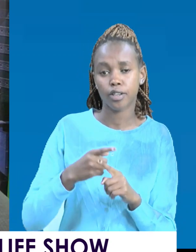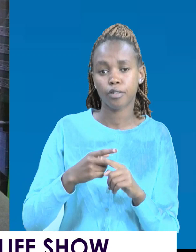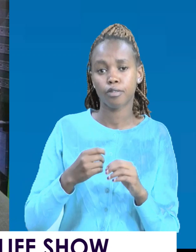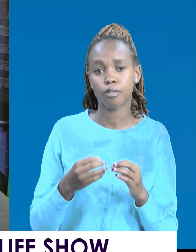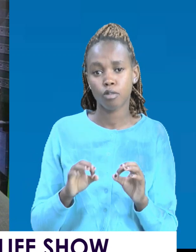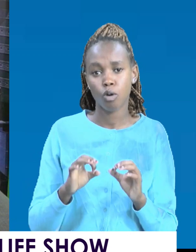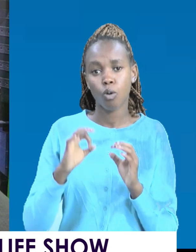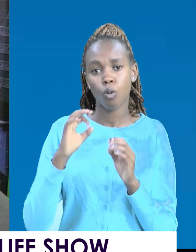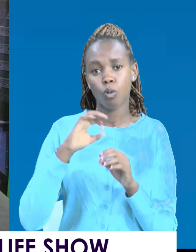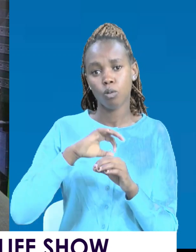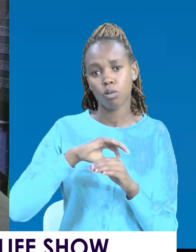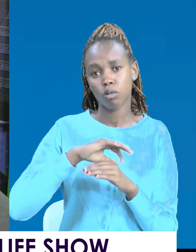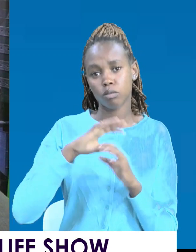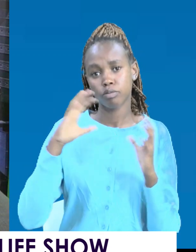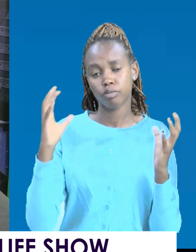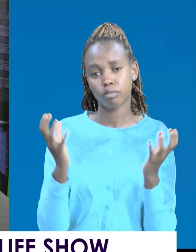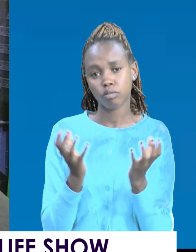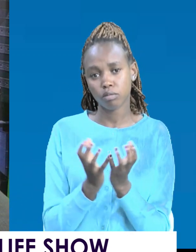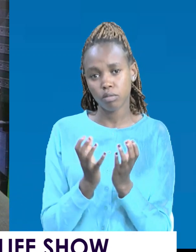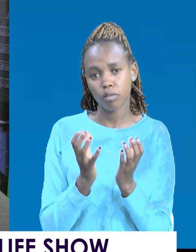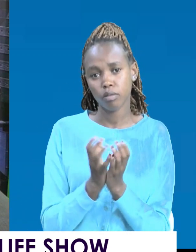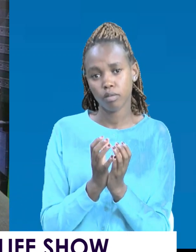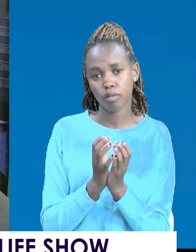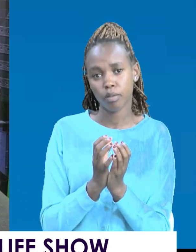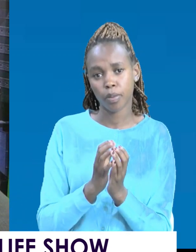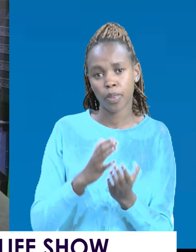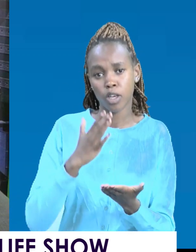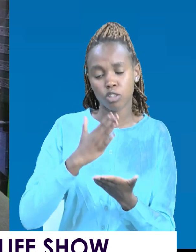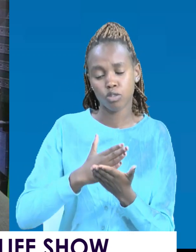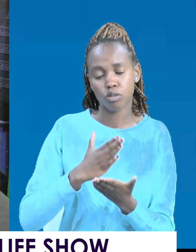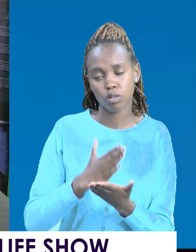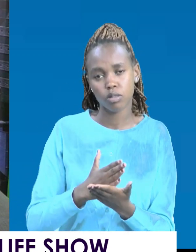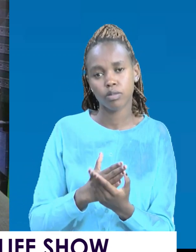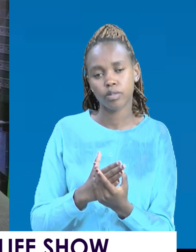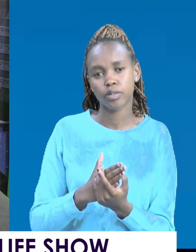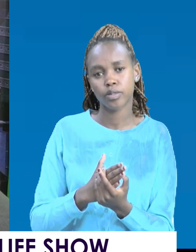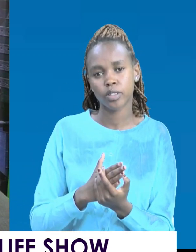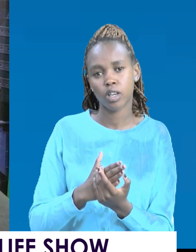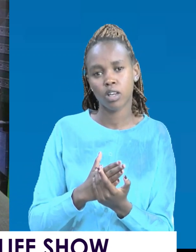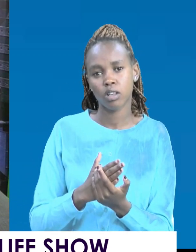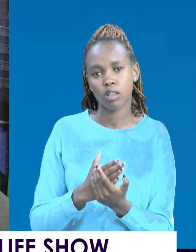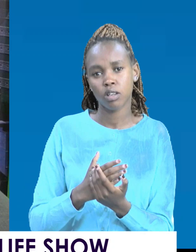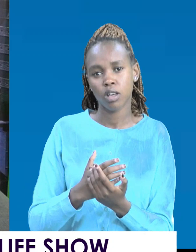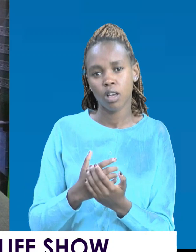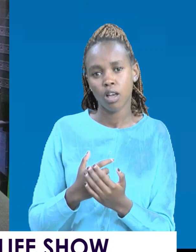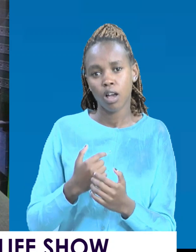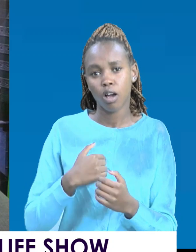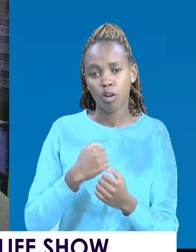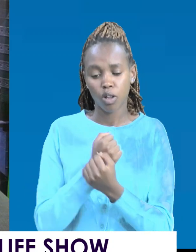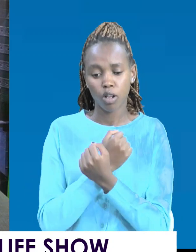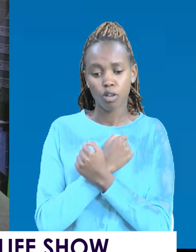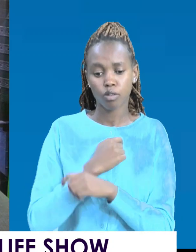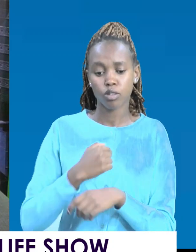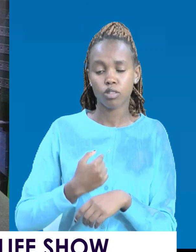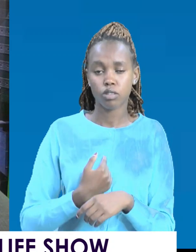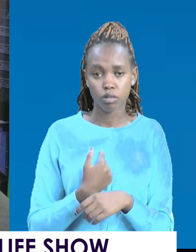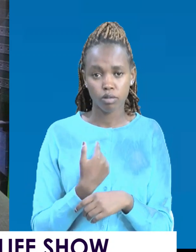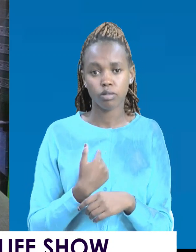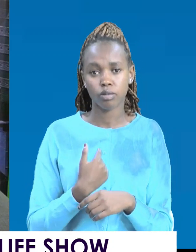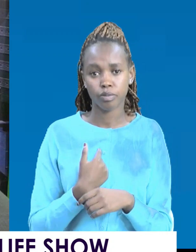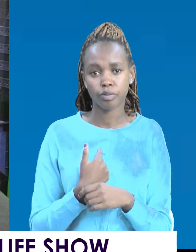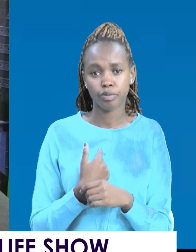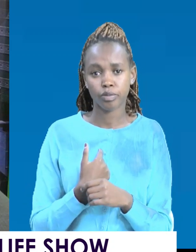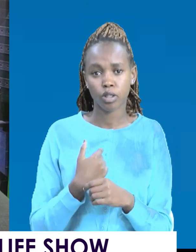other people's dreams will die. That is how true it is. How selfish can you be to commit suicide at your